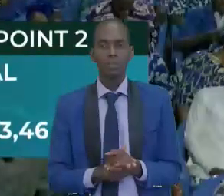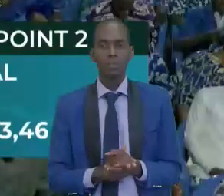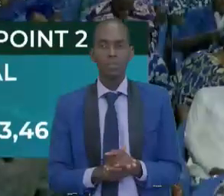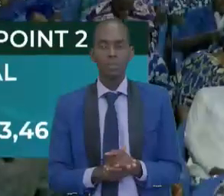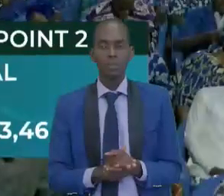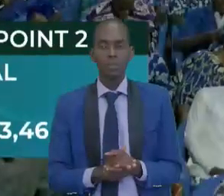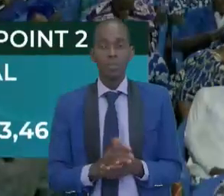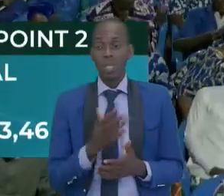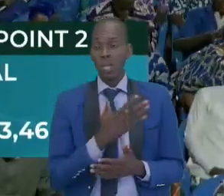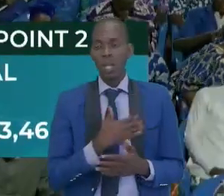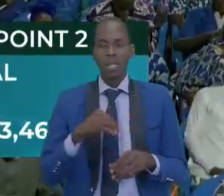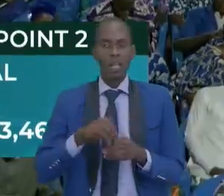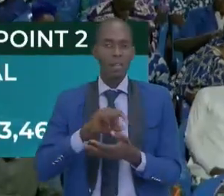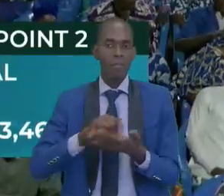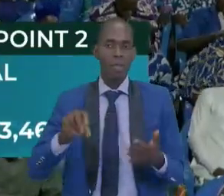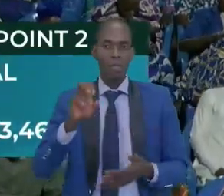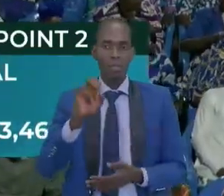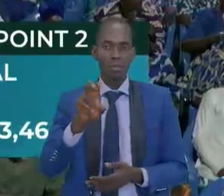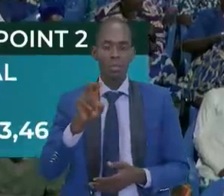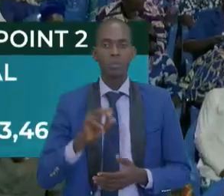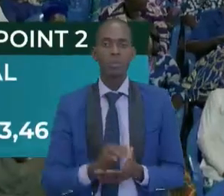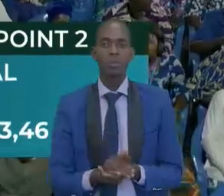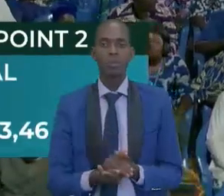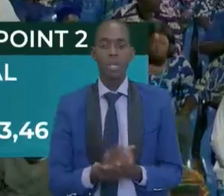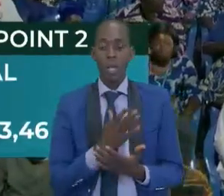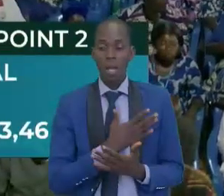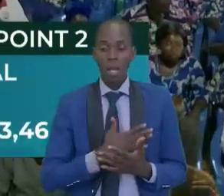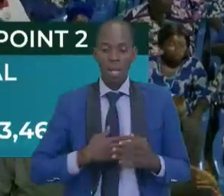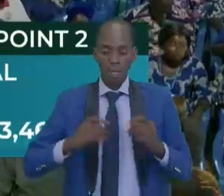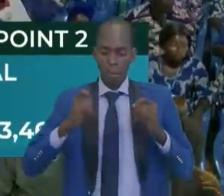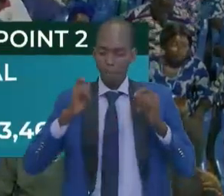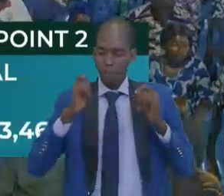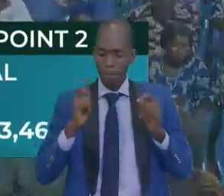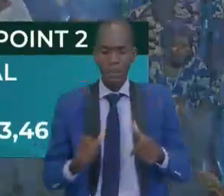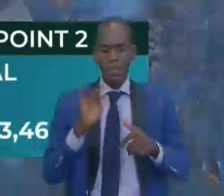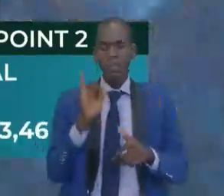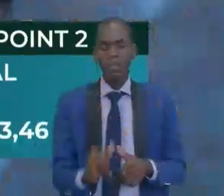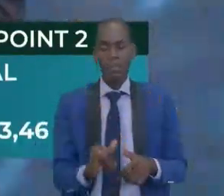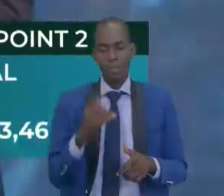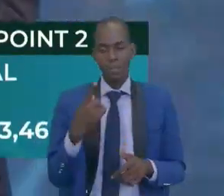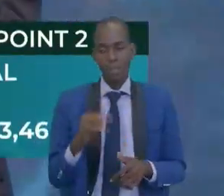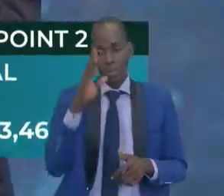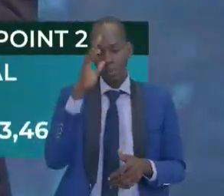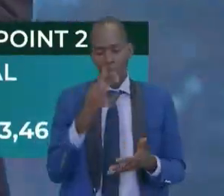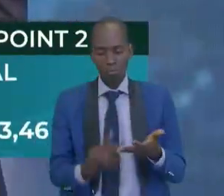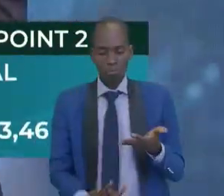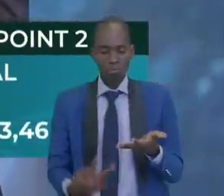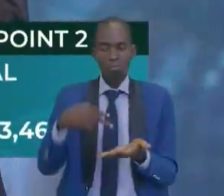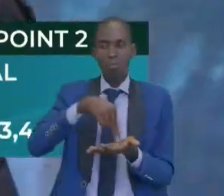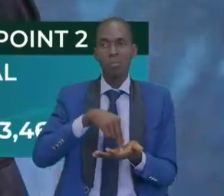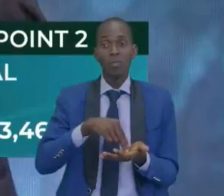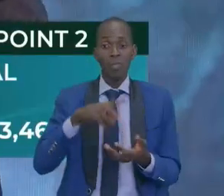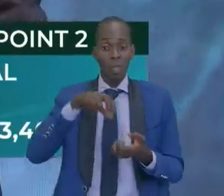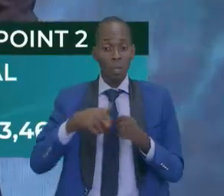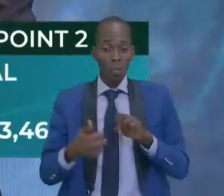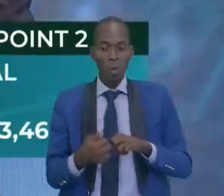And then in verse 12, and immediately he arose. The problem was serious,